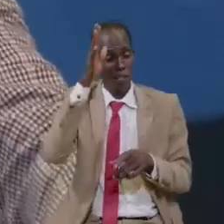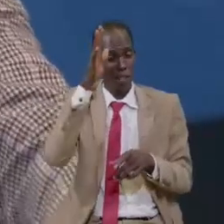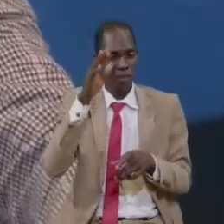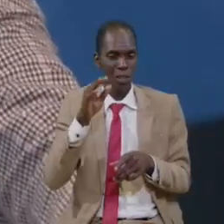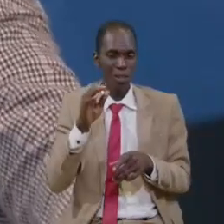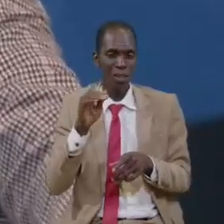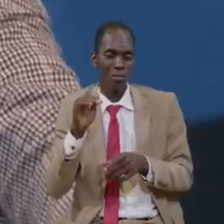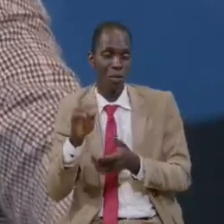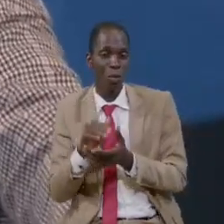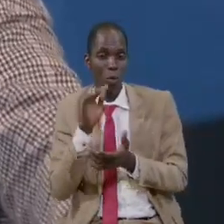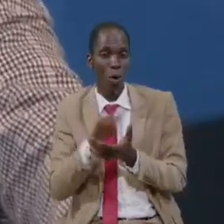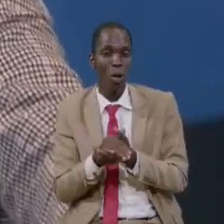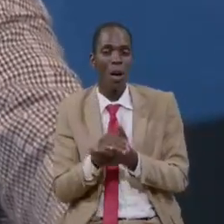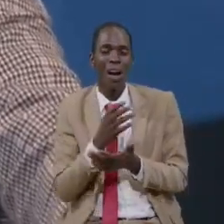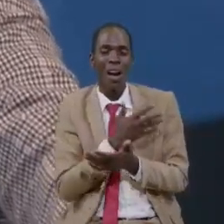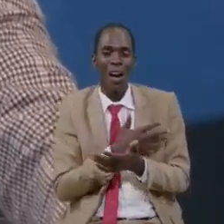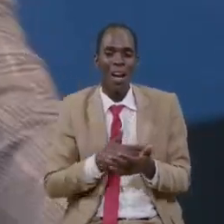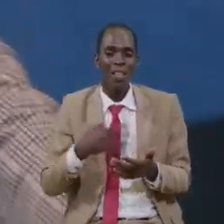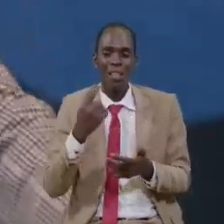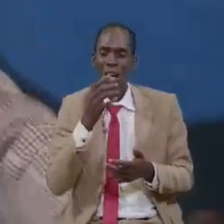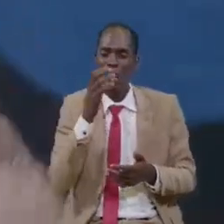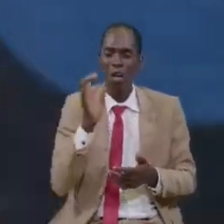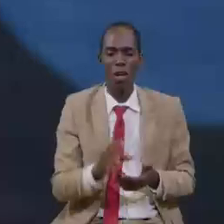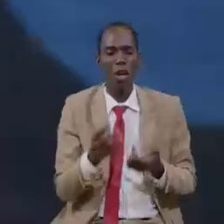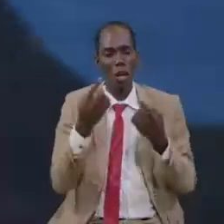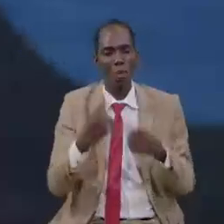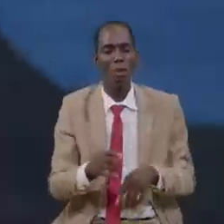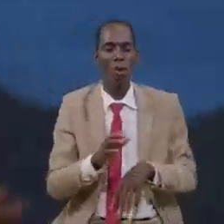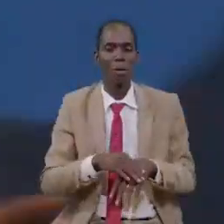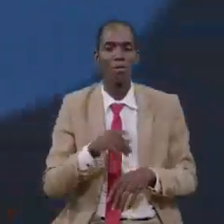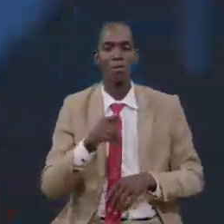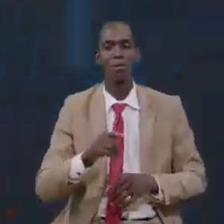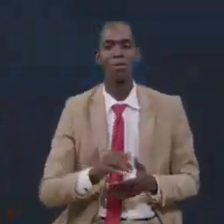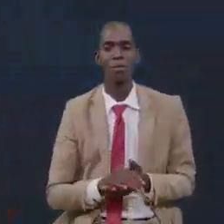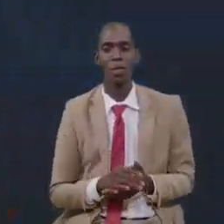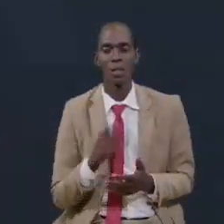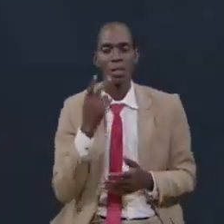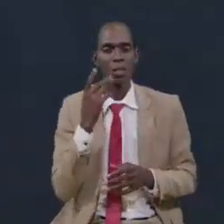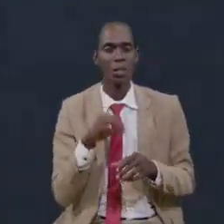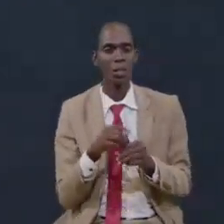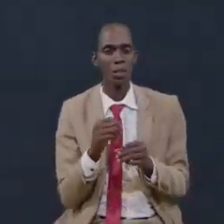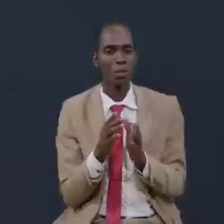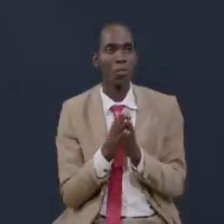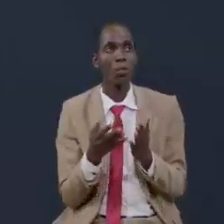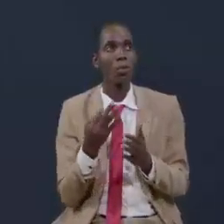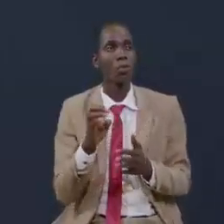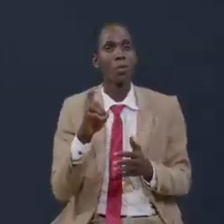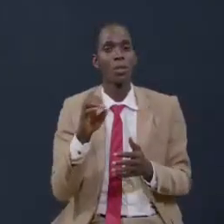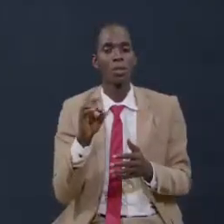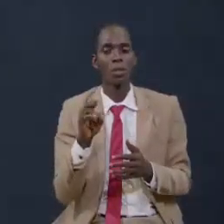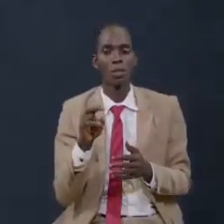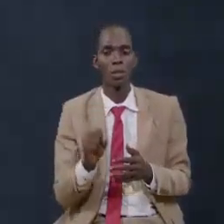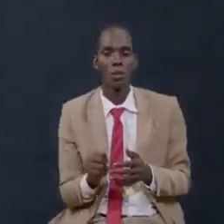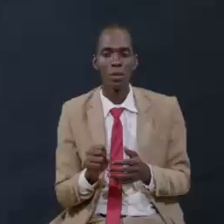curse came upon him. Look at Exodus. And it says, if you will hearken to